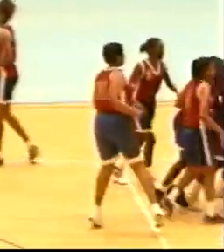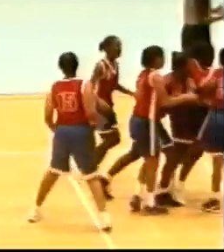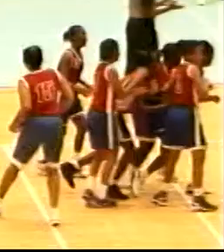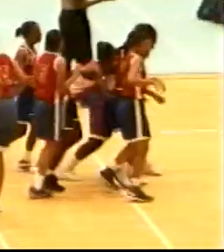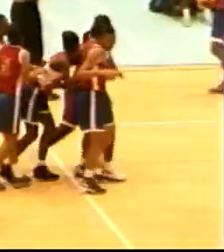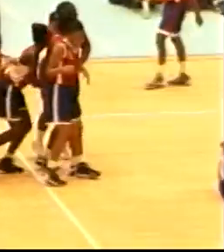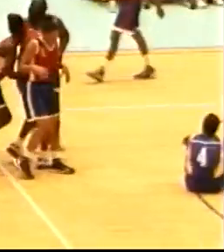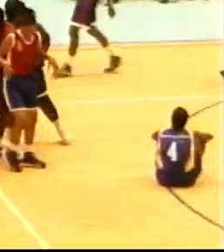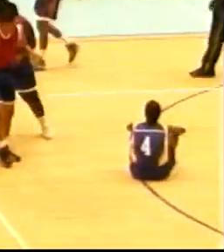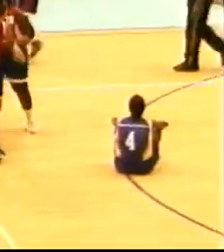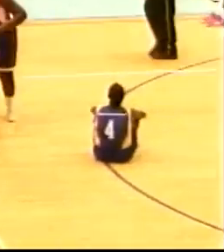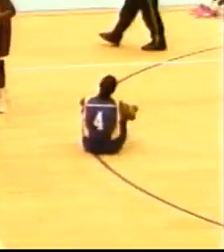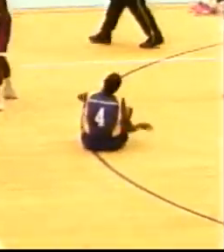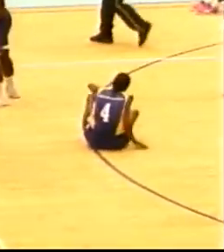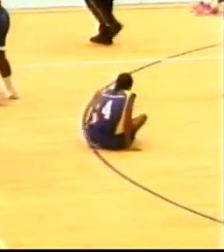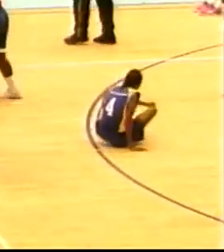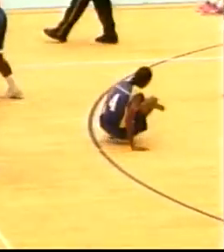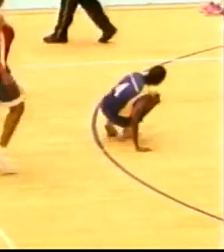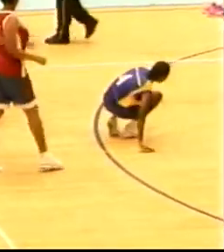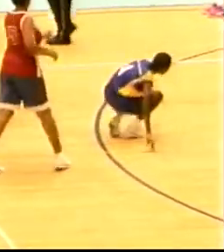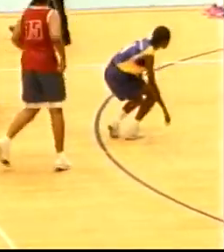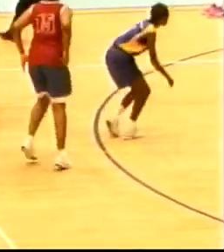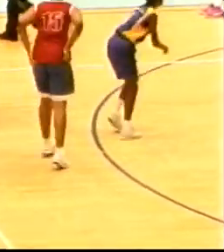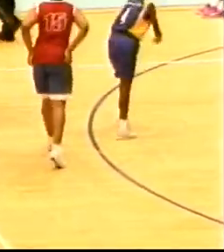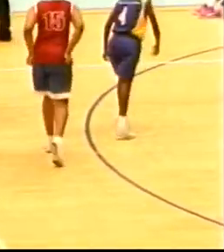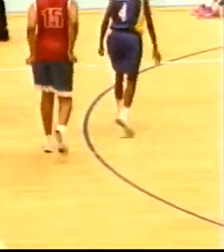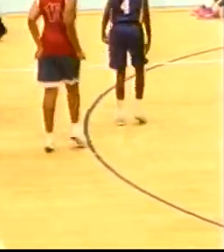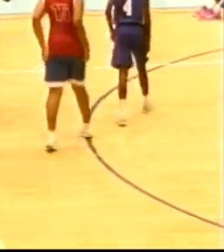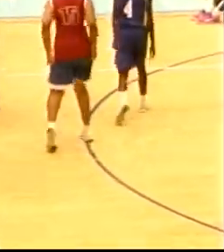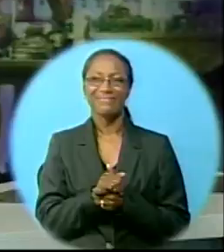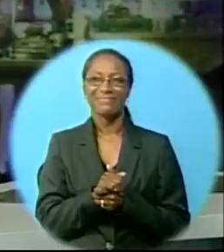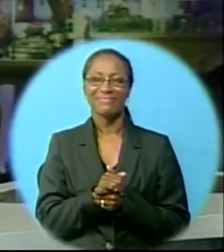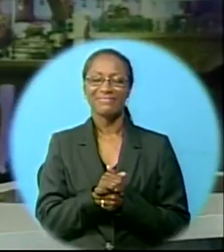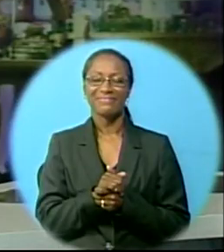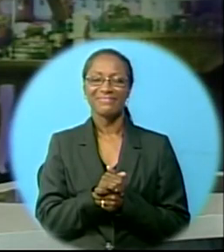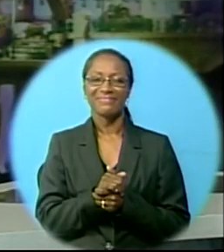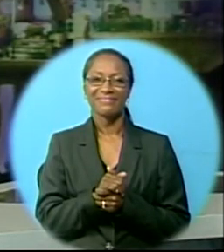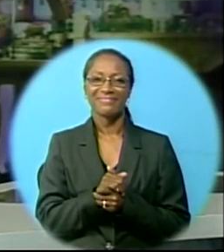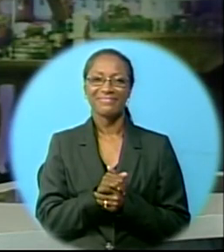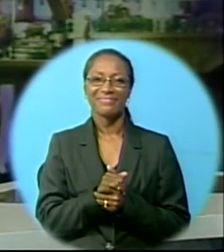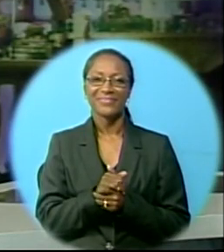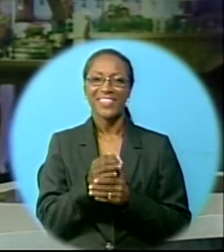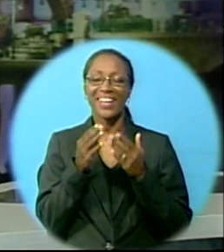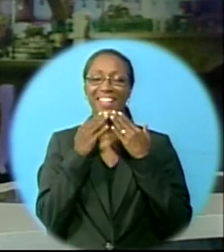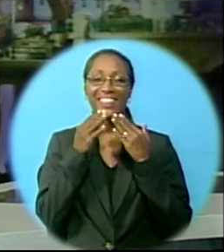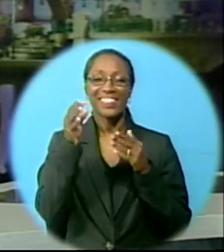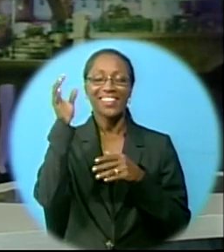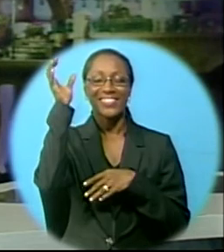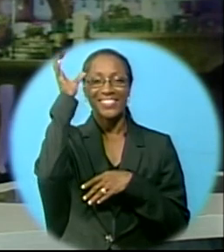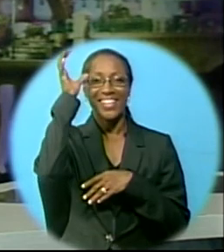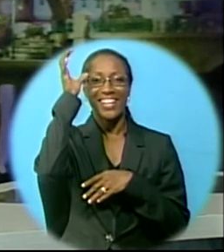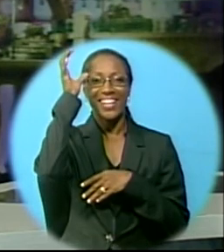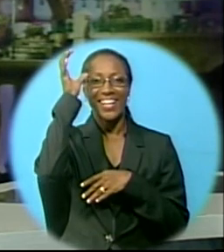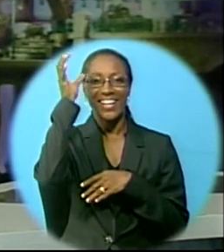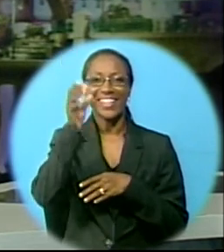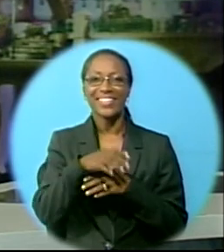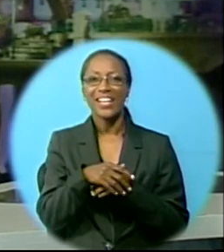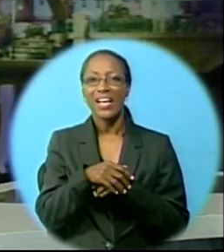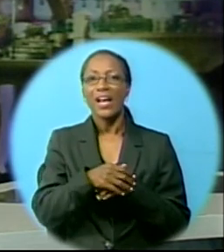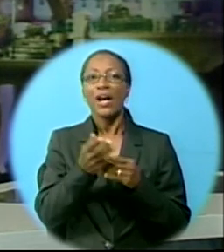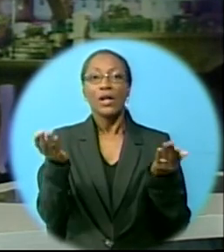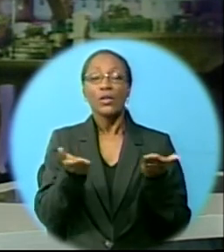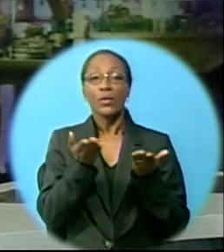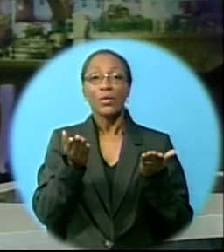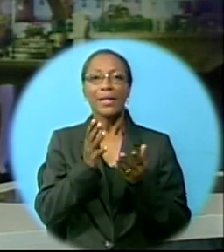champions. Shane Jones, CBC Sports. Well, thanks, Shane. A full field of local